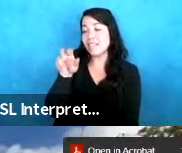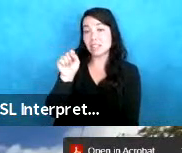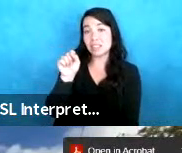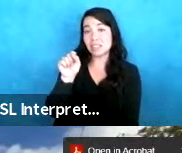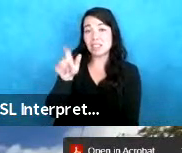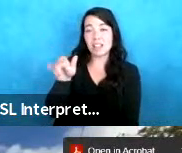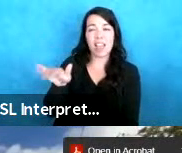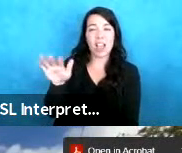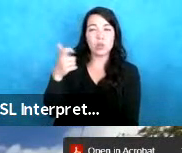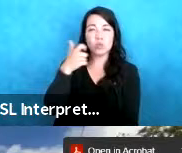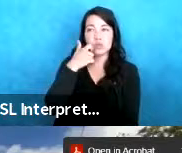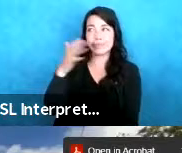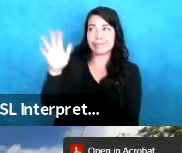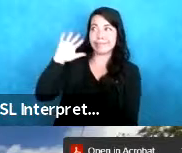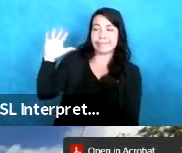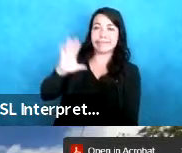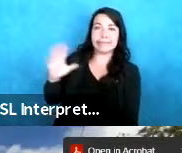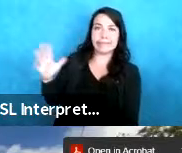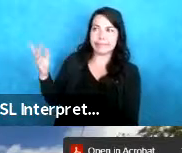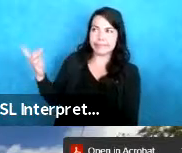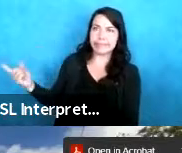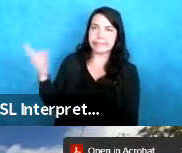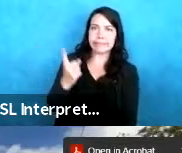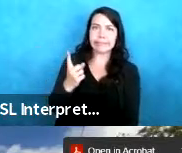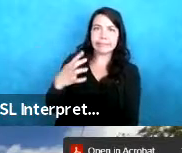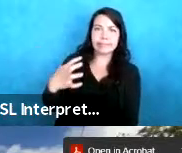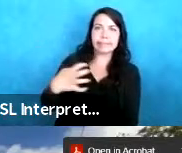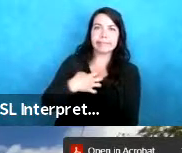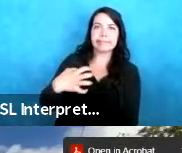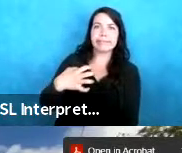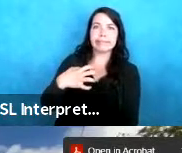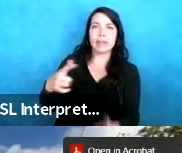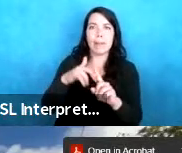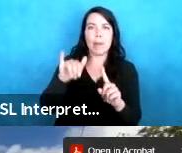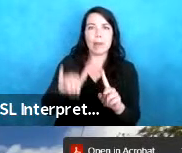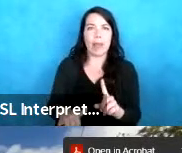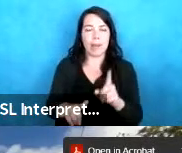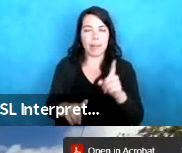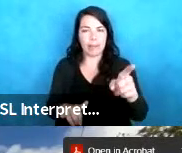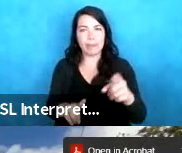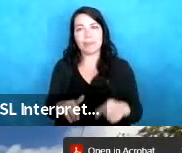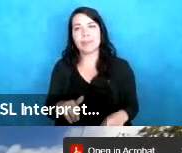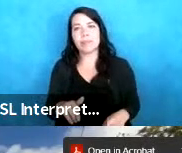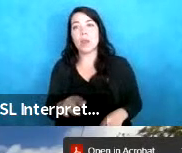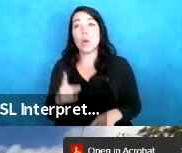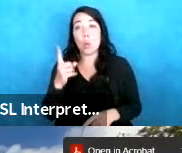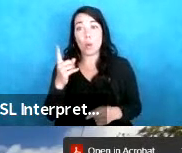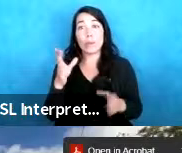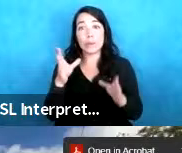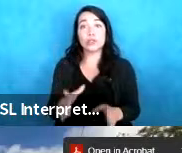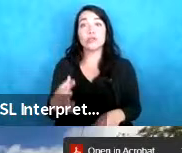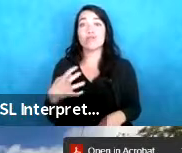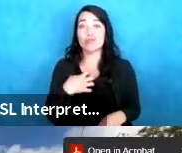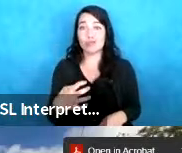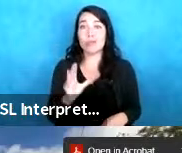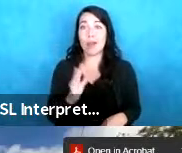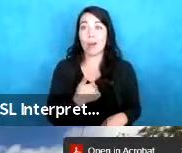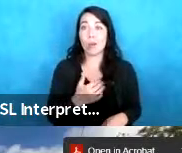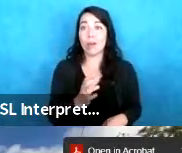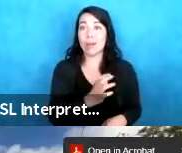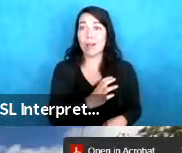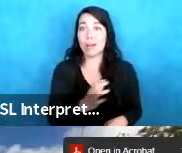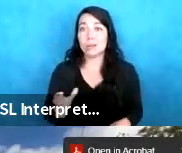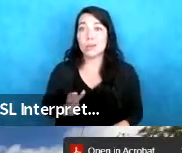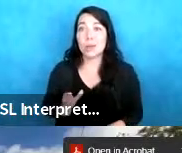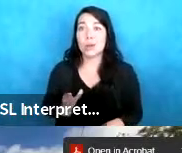the property owner, Mr. Paul Martinez, who is with us tonight, did come to the petition or come to petition the council on the May 25th